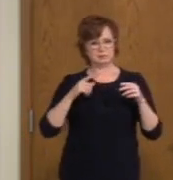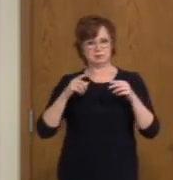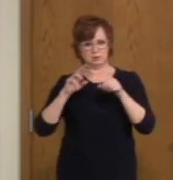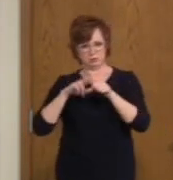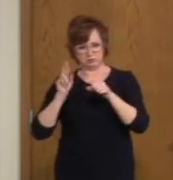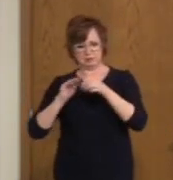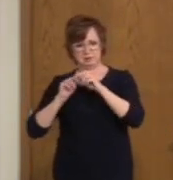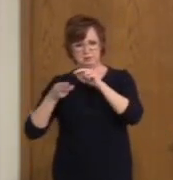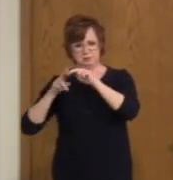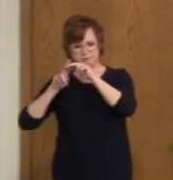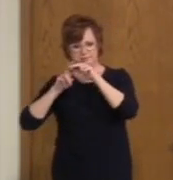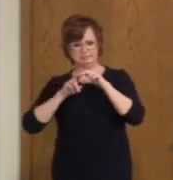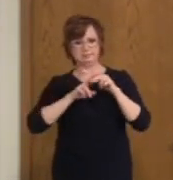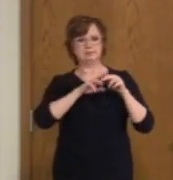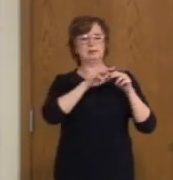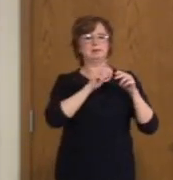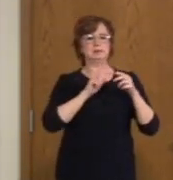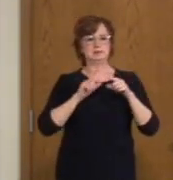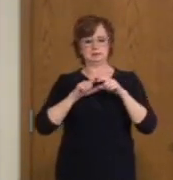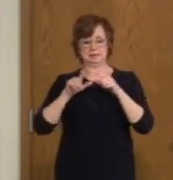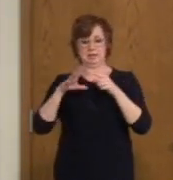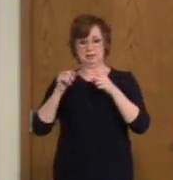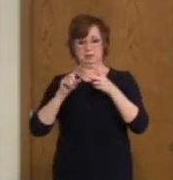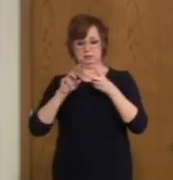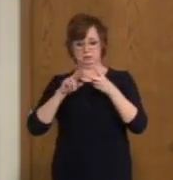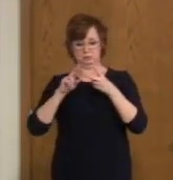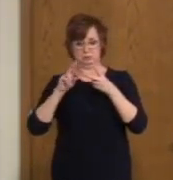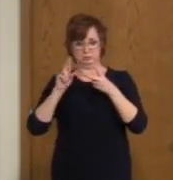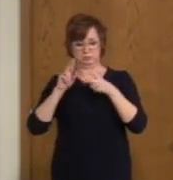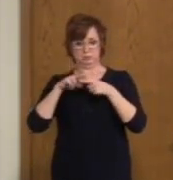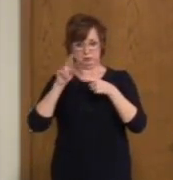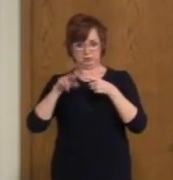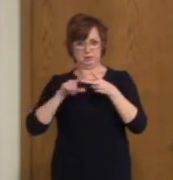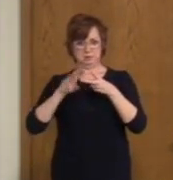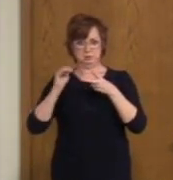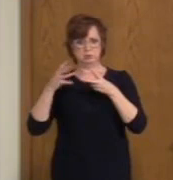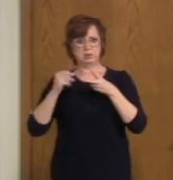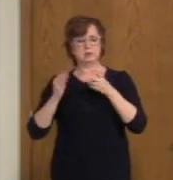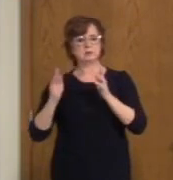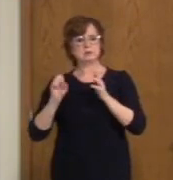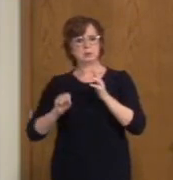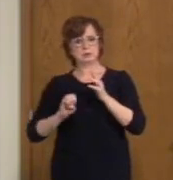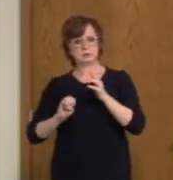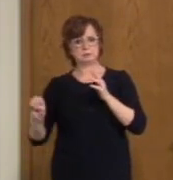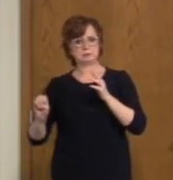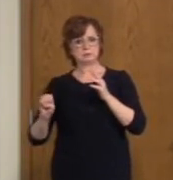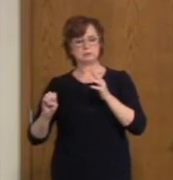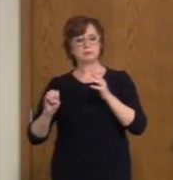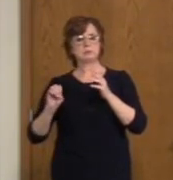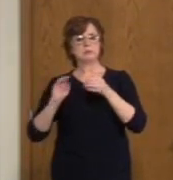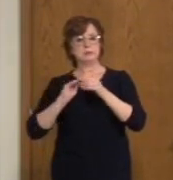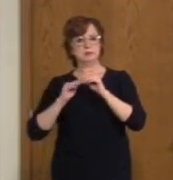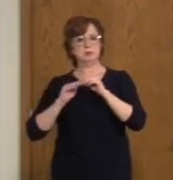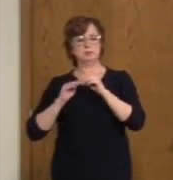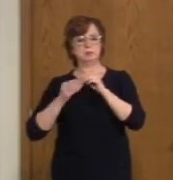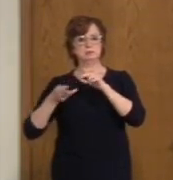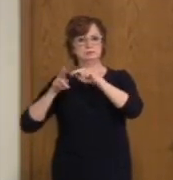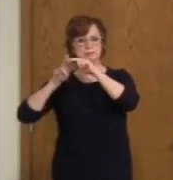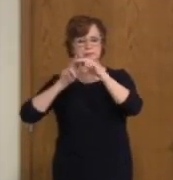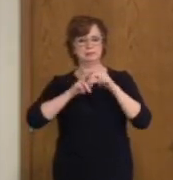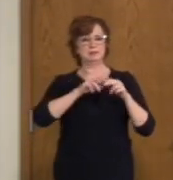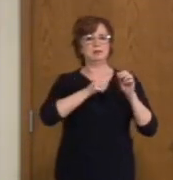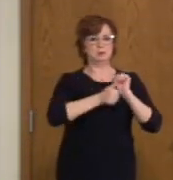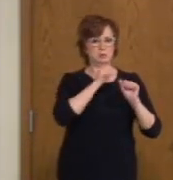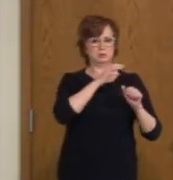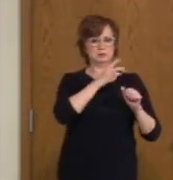province, save for Regina, Moose Jaw, and the southeast. And we see hospitalization steady to decreasing in other areas of the province as